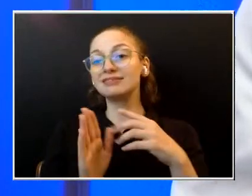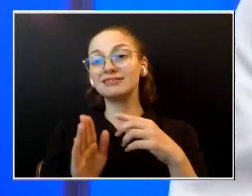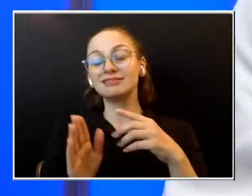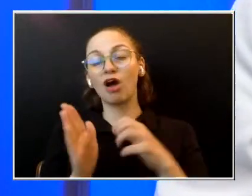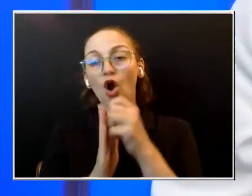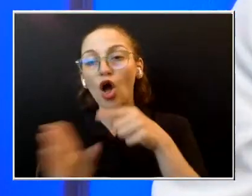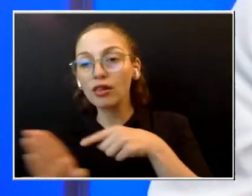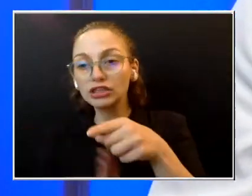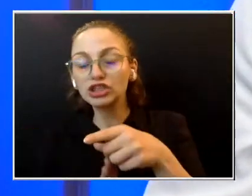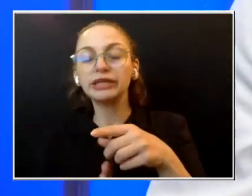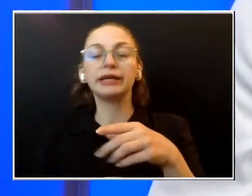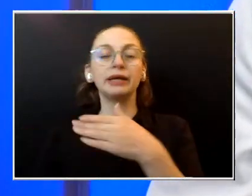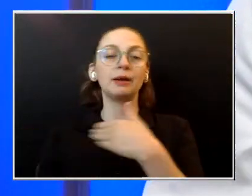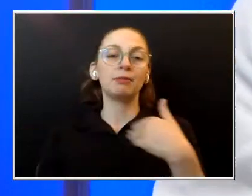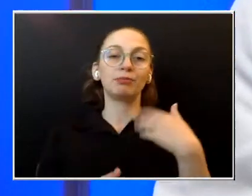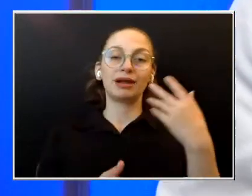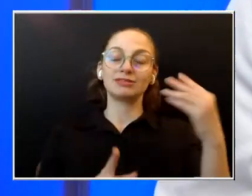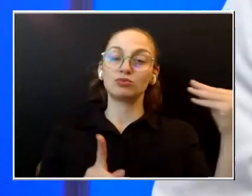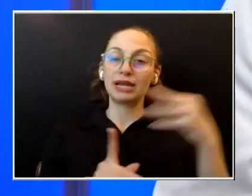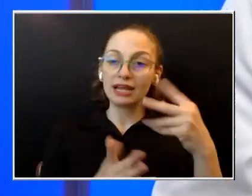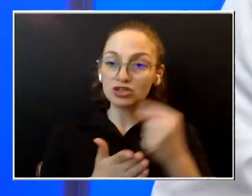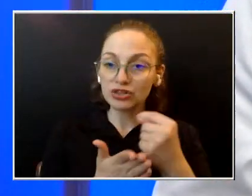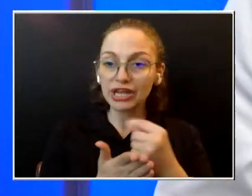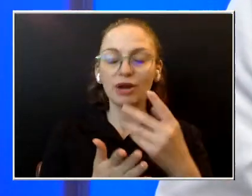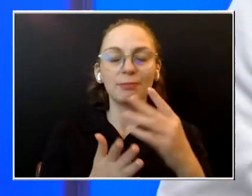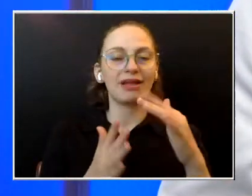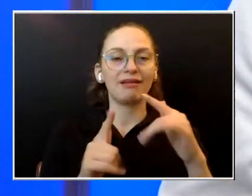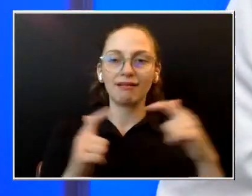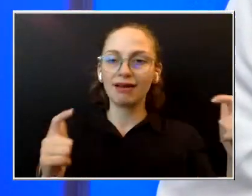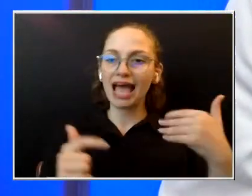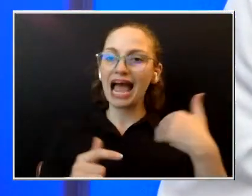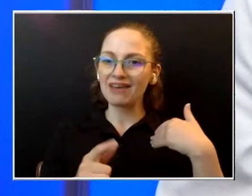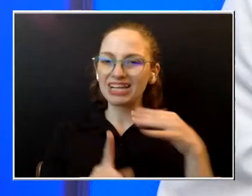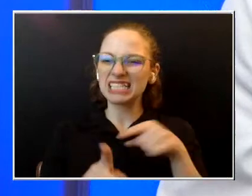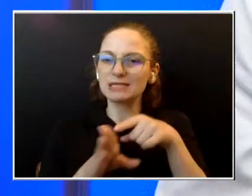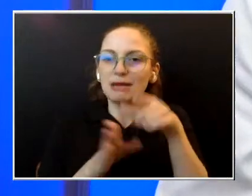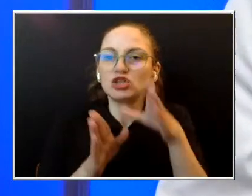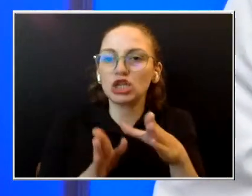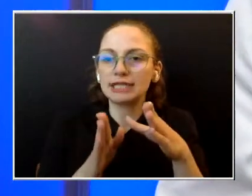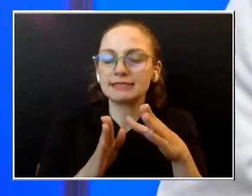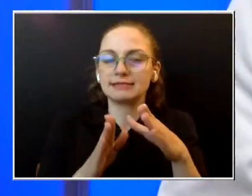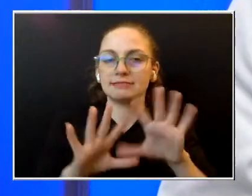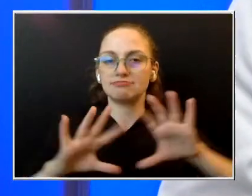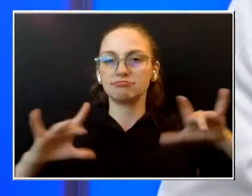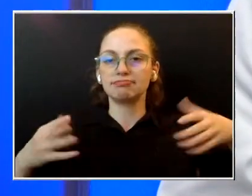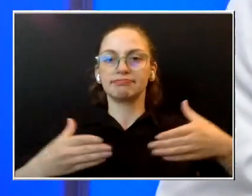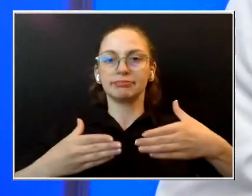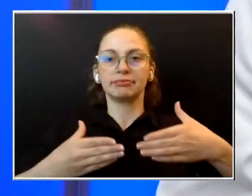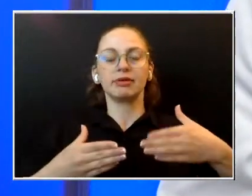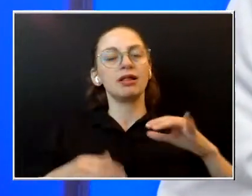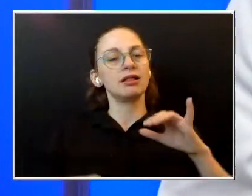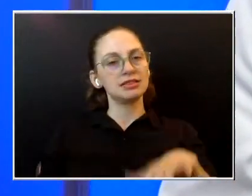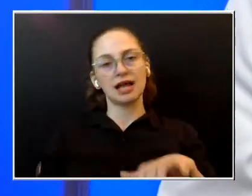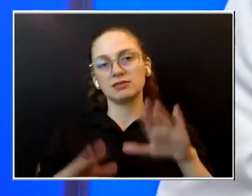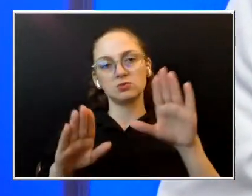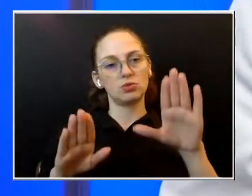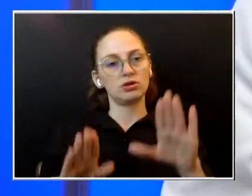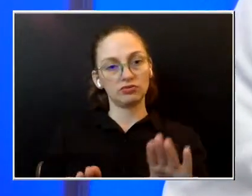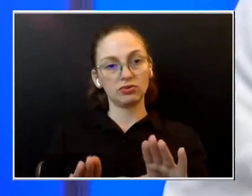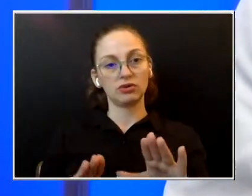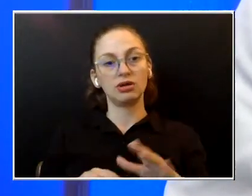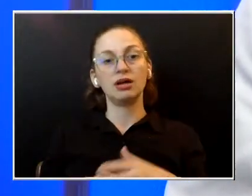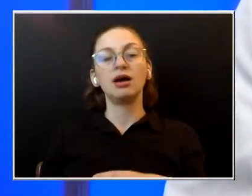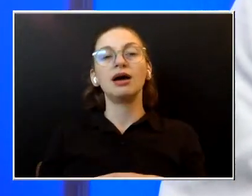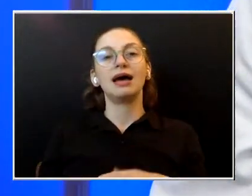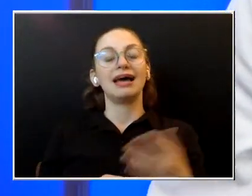that protons are a tool that we have available when it's necessary. It may not always be necessary, and that's a decision that you and your radiation oncologist